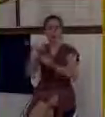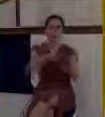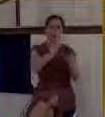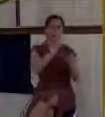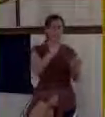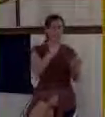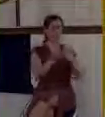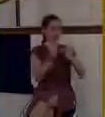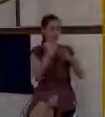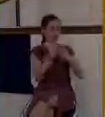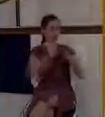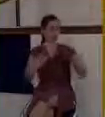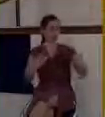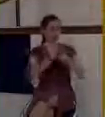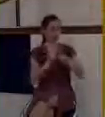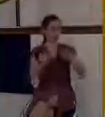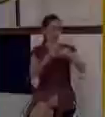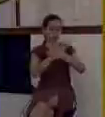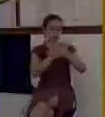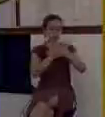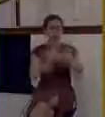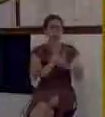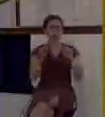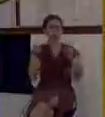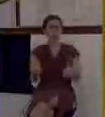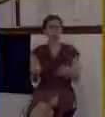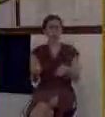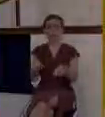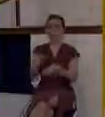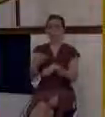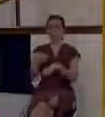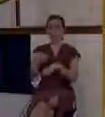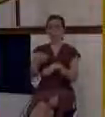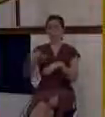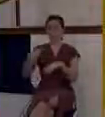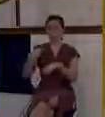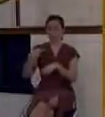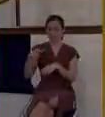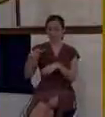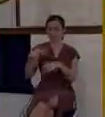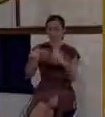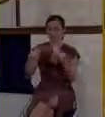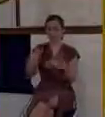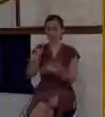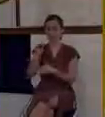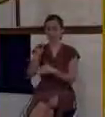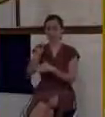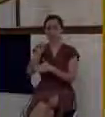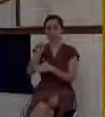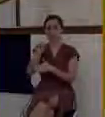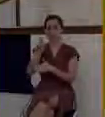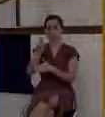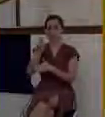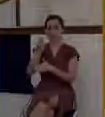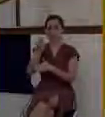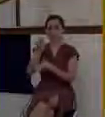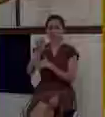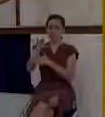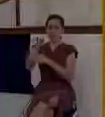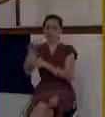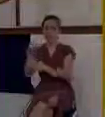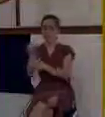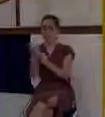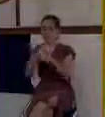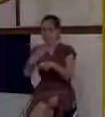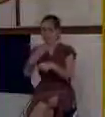And the Sadducees made this mistake. It matters. Sound theology matters because many have misinterpreted the Scripture. But number two, it